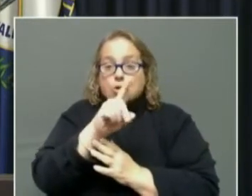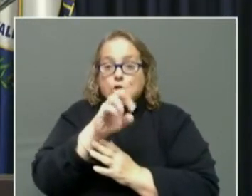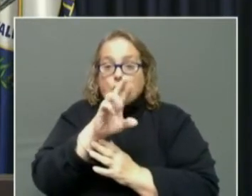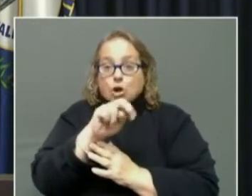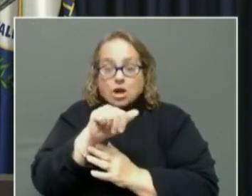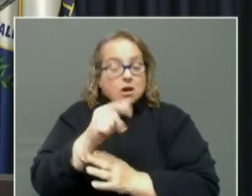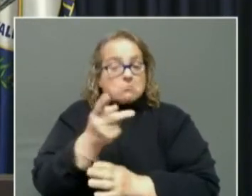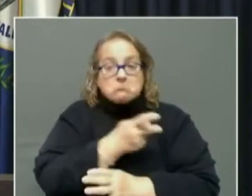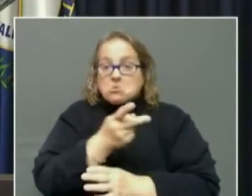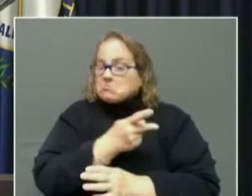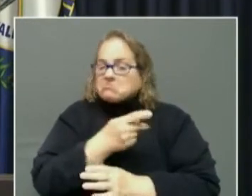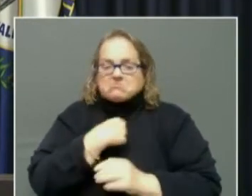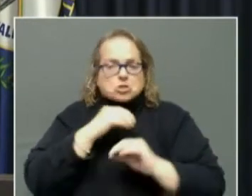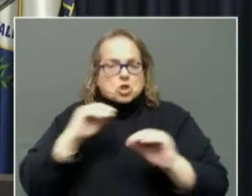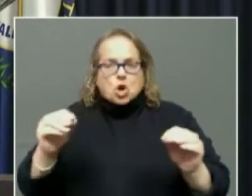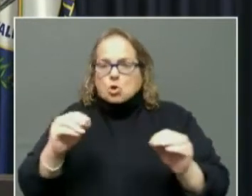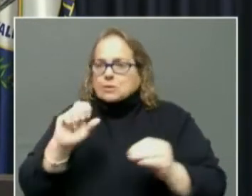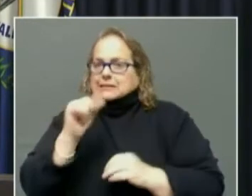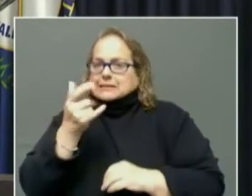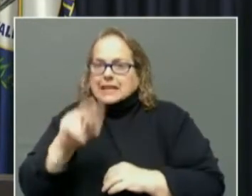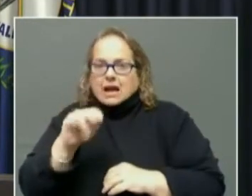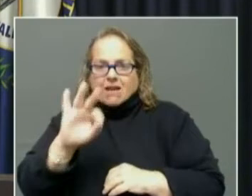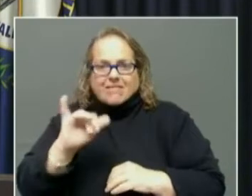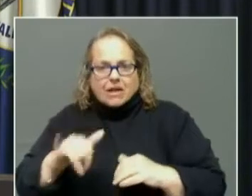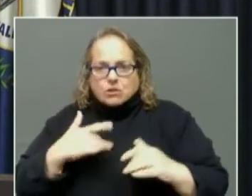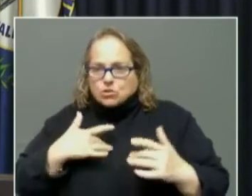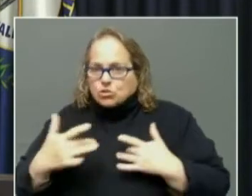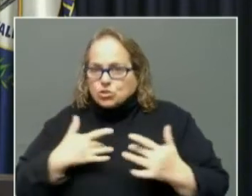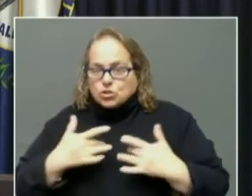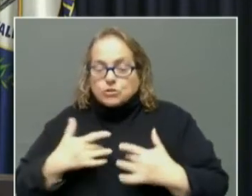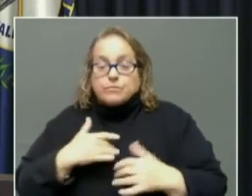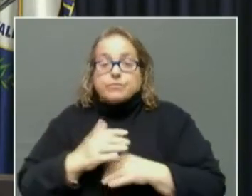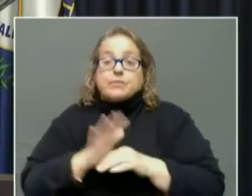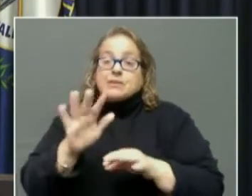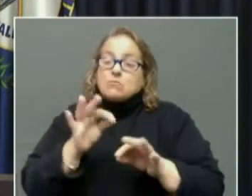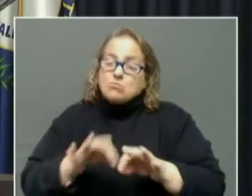of this concern. It's important to remain mindful